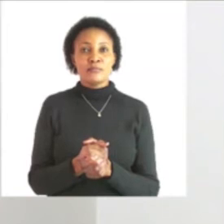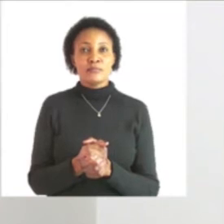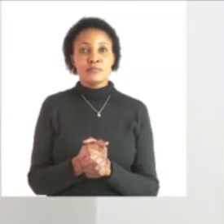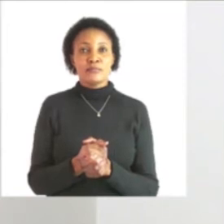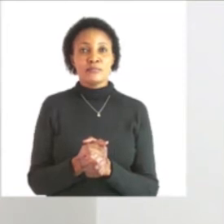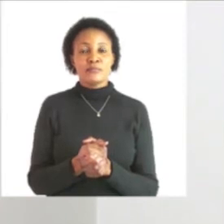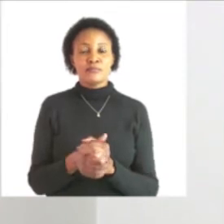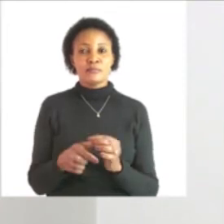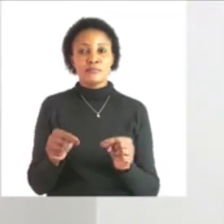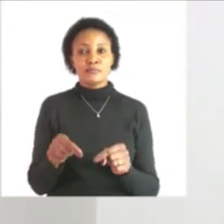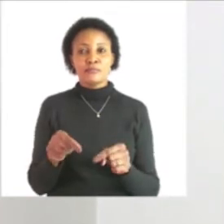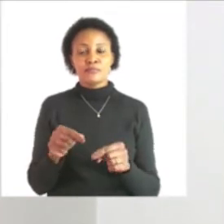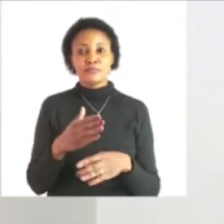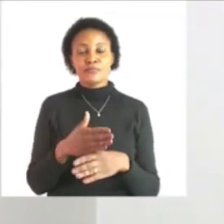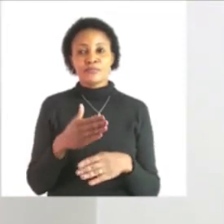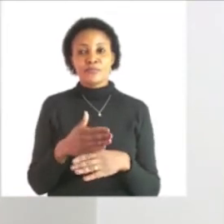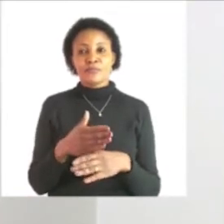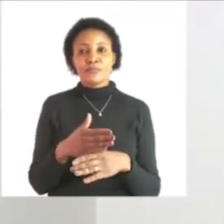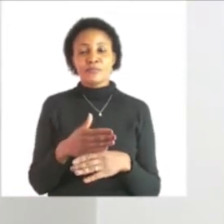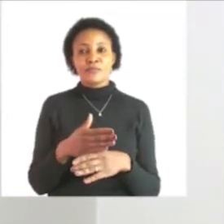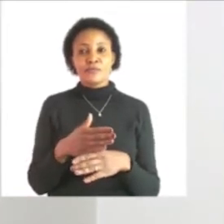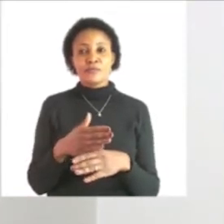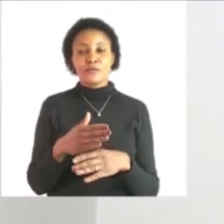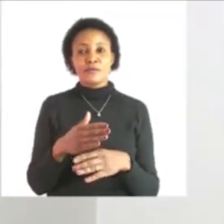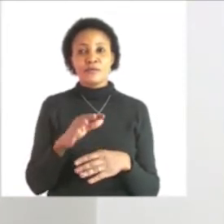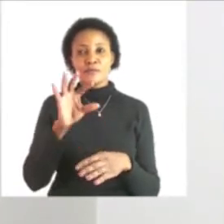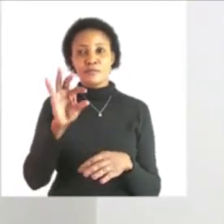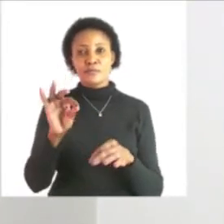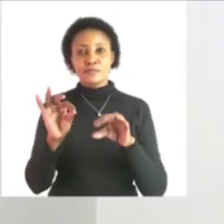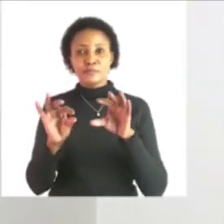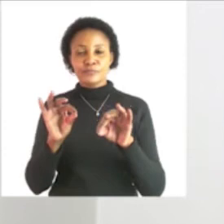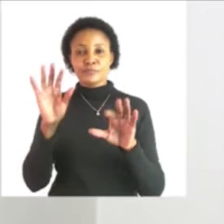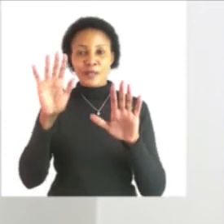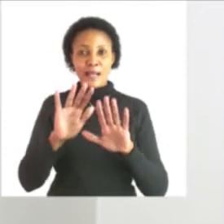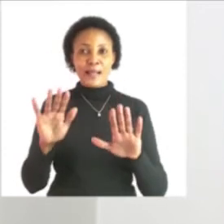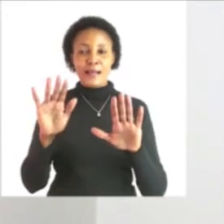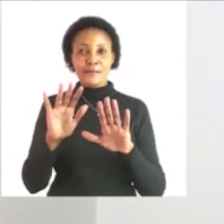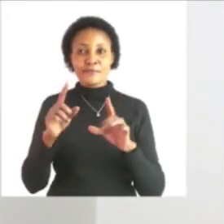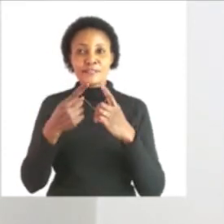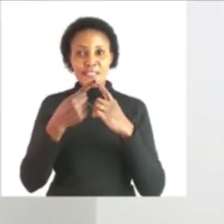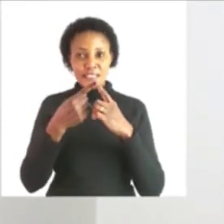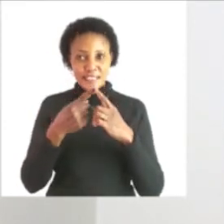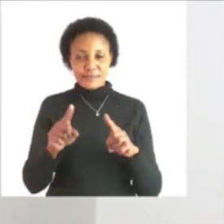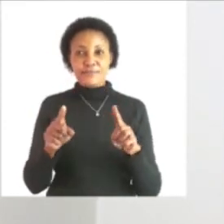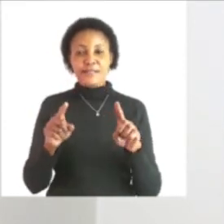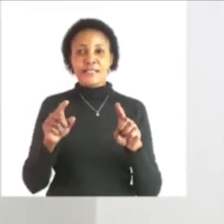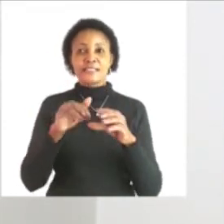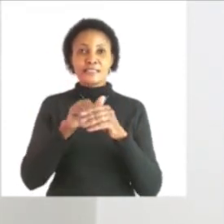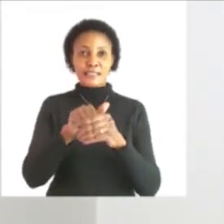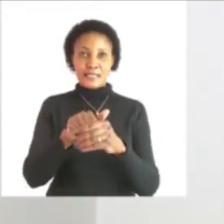This lesson is all about finding, coloring in all the different types of